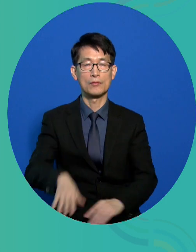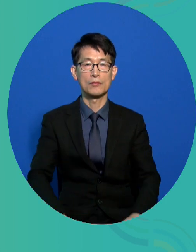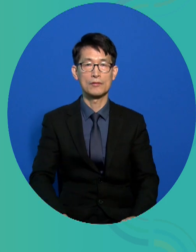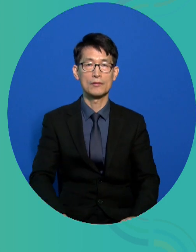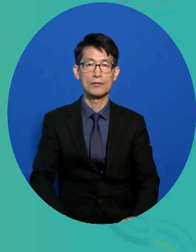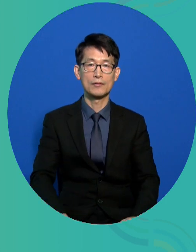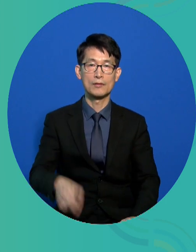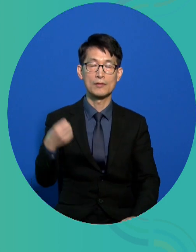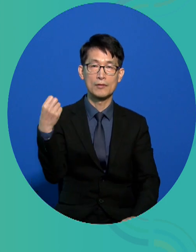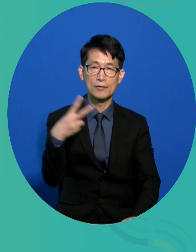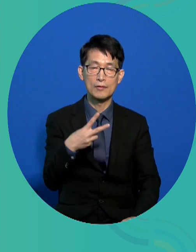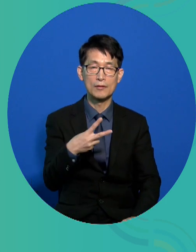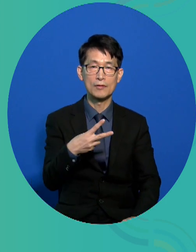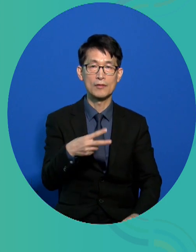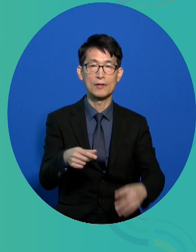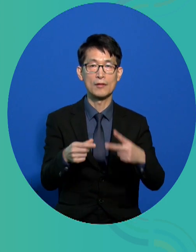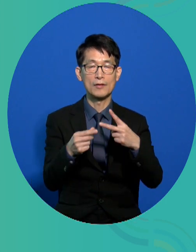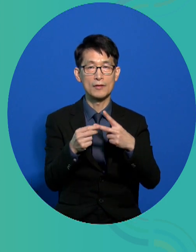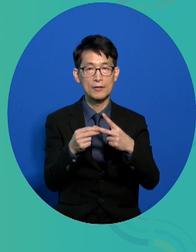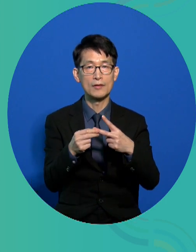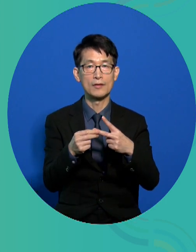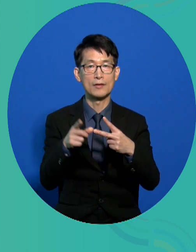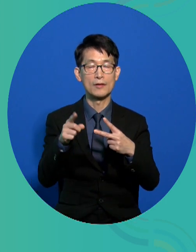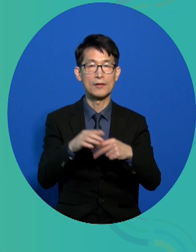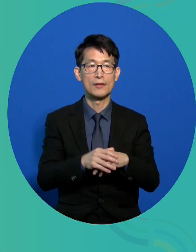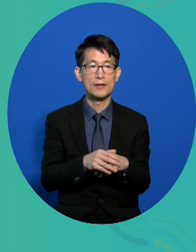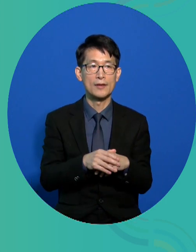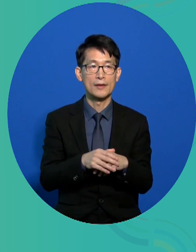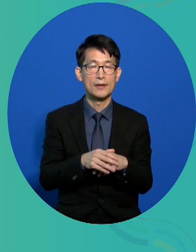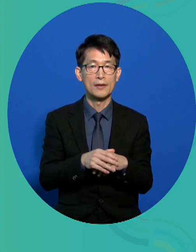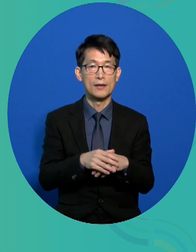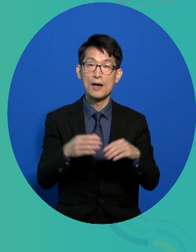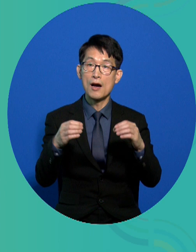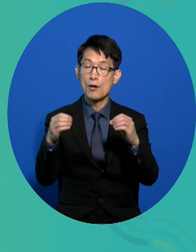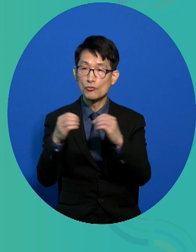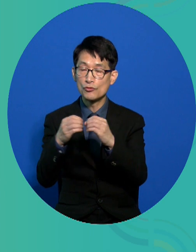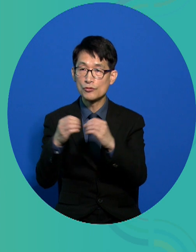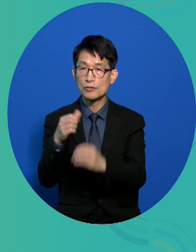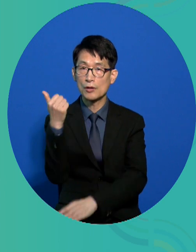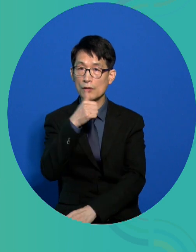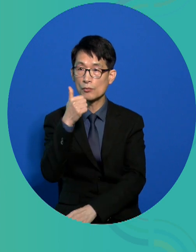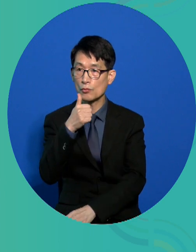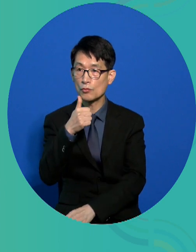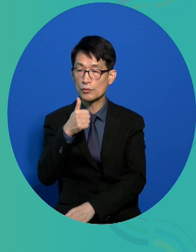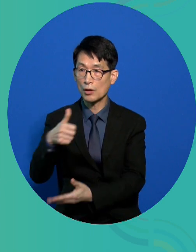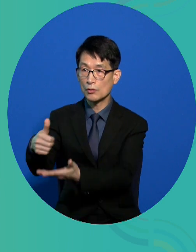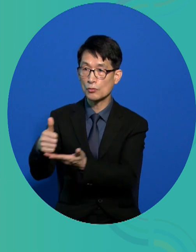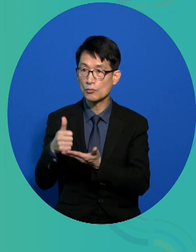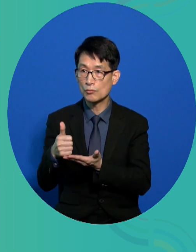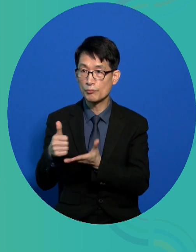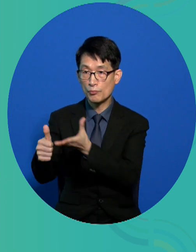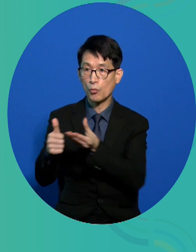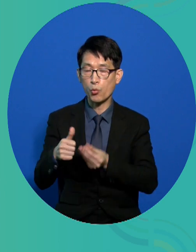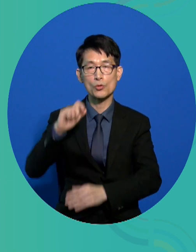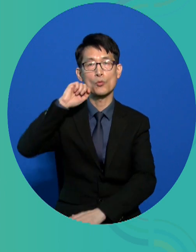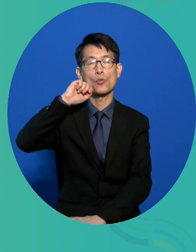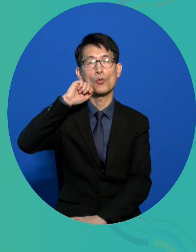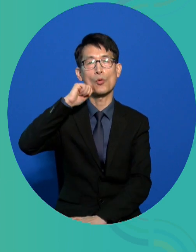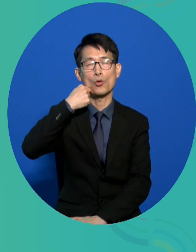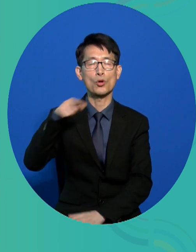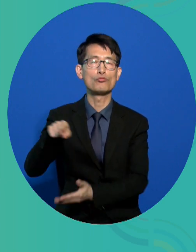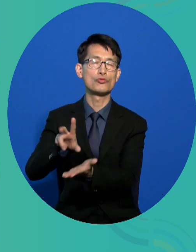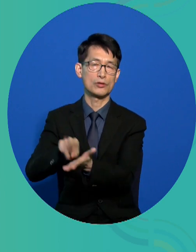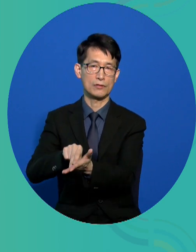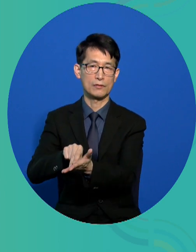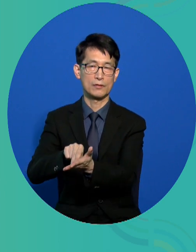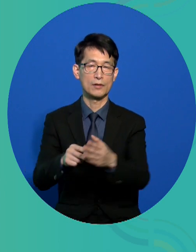system in place, such as the one we have with regards to sign language. Secondly, because there is no system, it was difficult